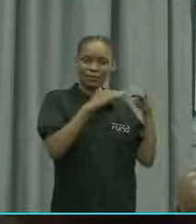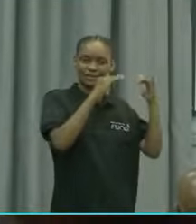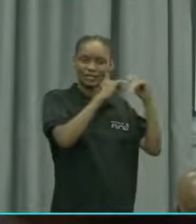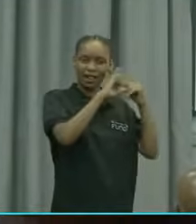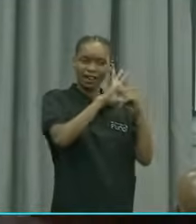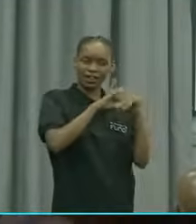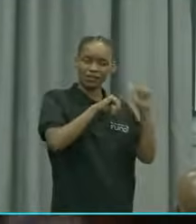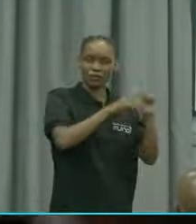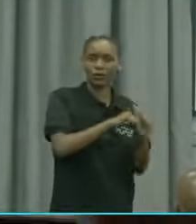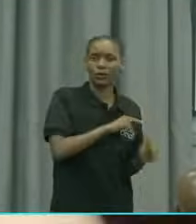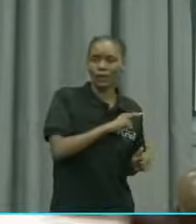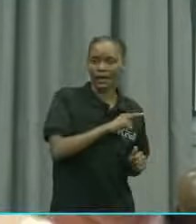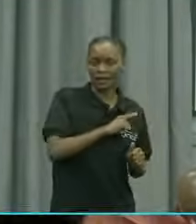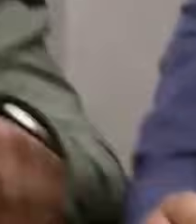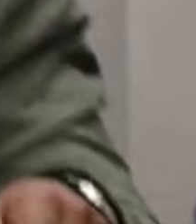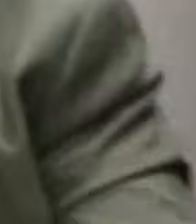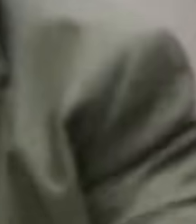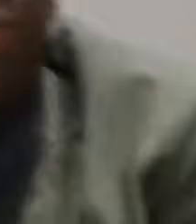system. Thanks.